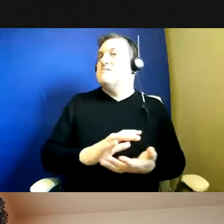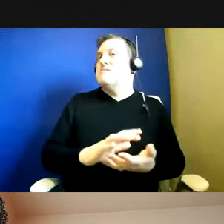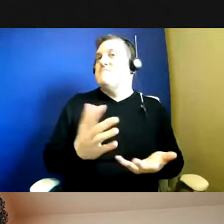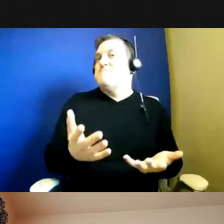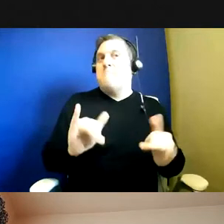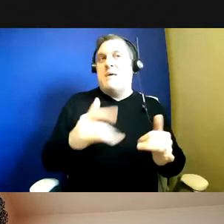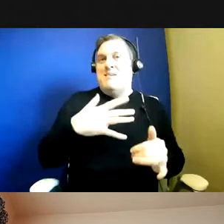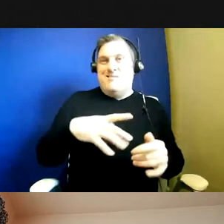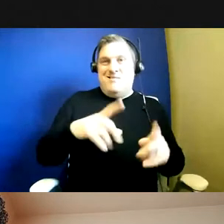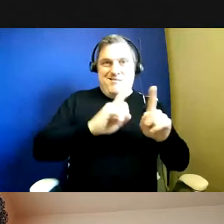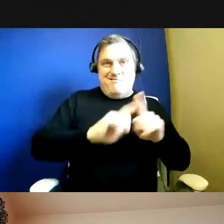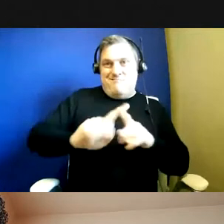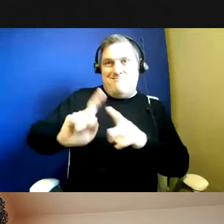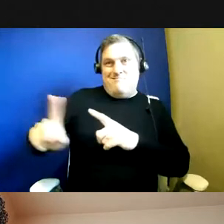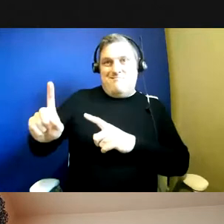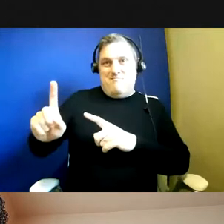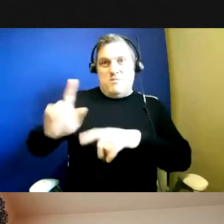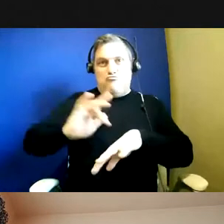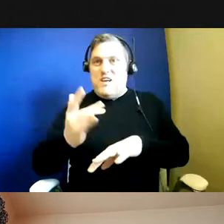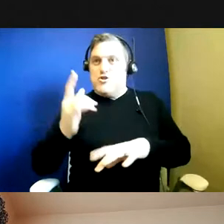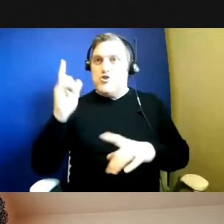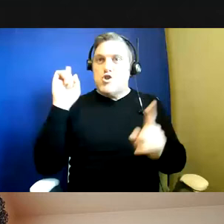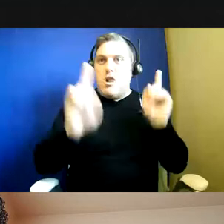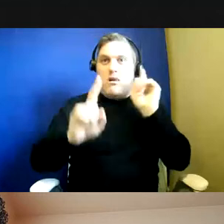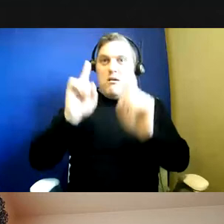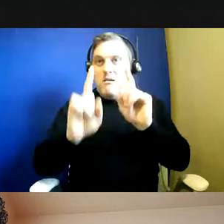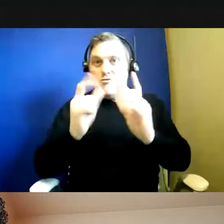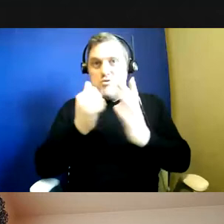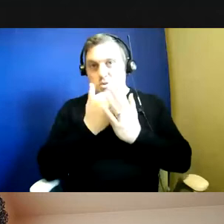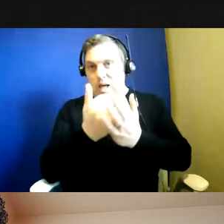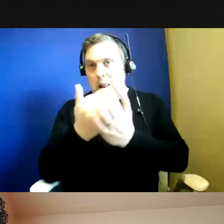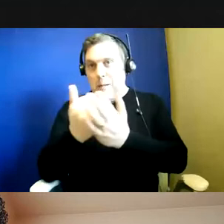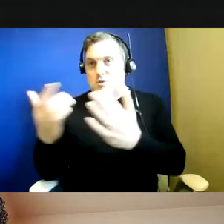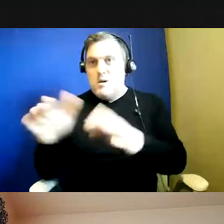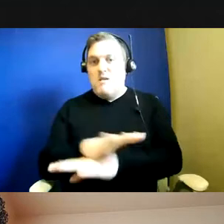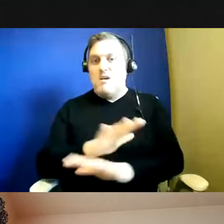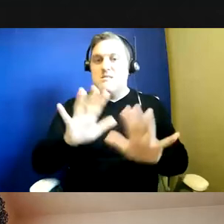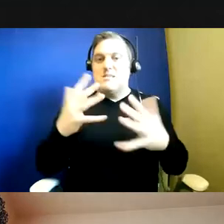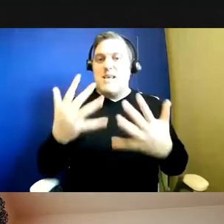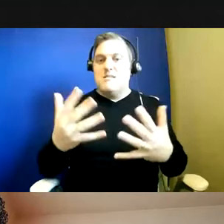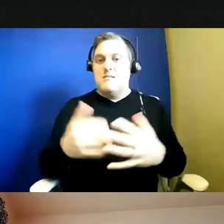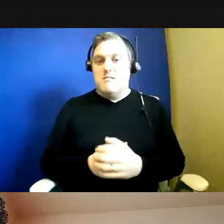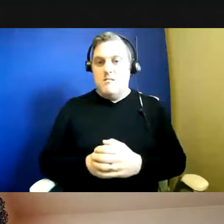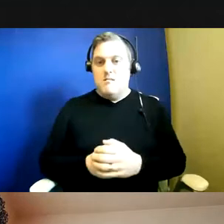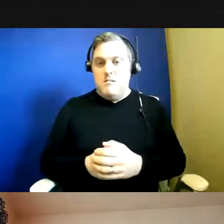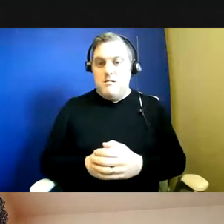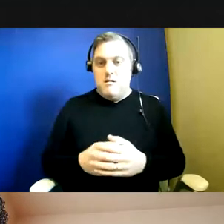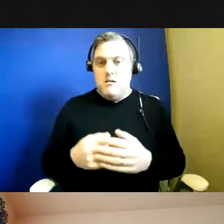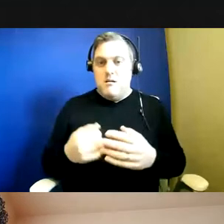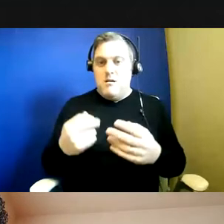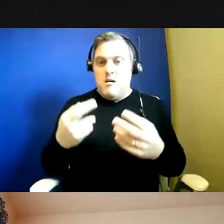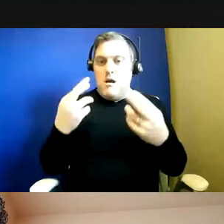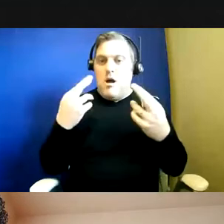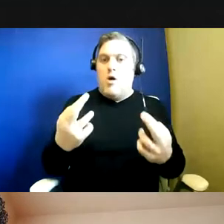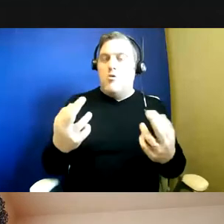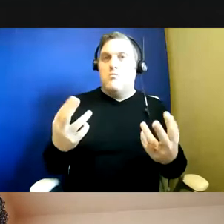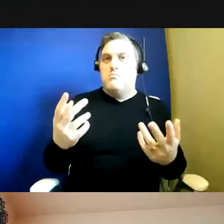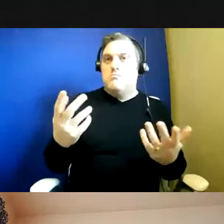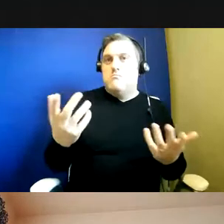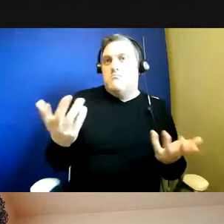need all sorts of different health professionals to support with each of those 10 symptoms. I mean, hopefully they won't need 10 health professionals involved,